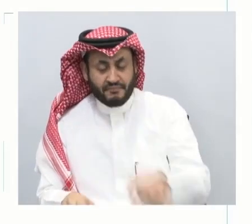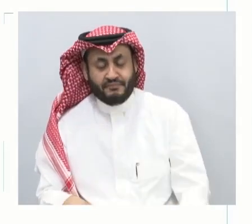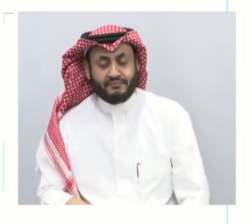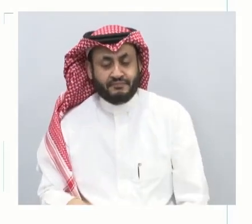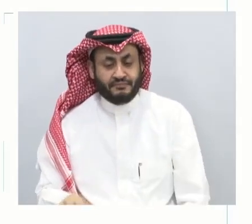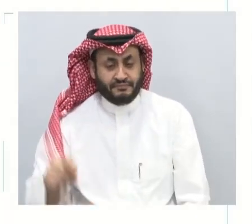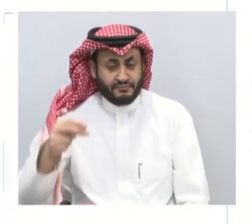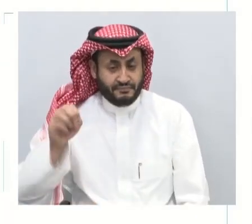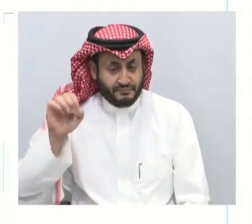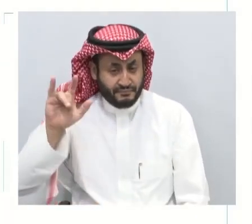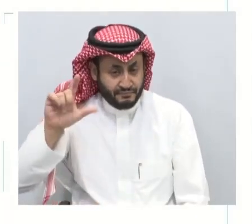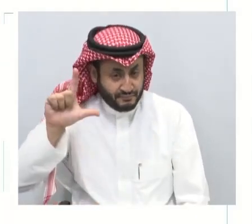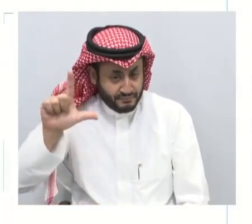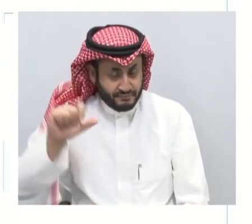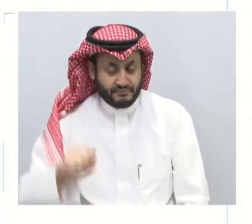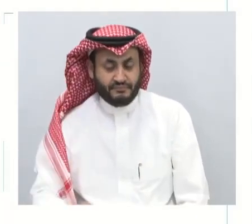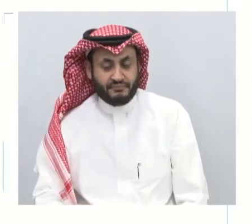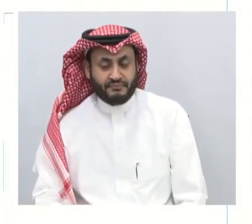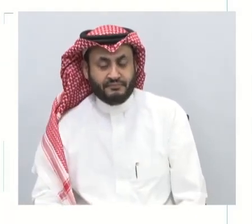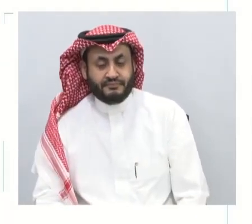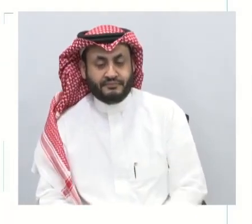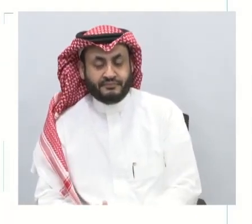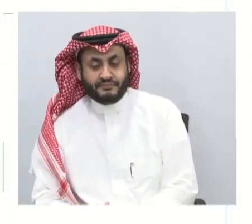They'll probably stay home.